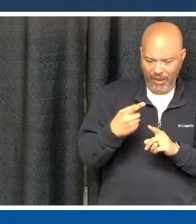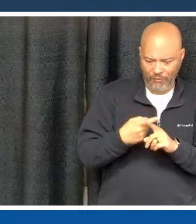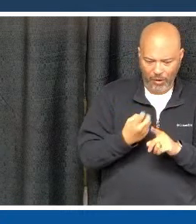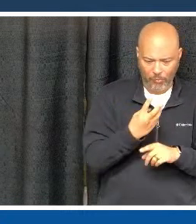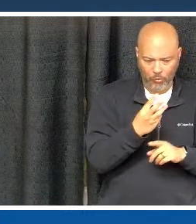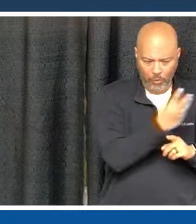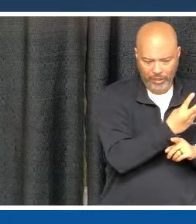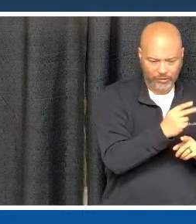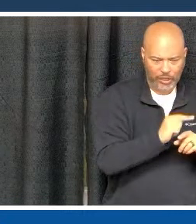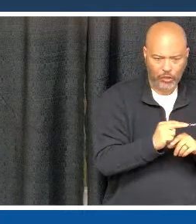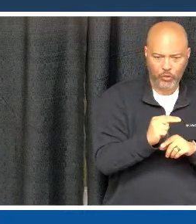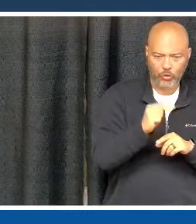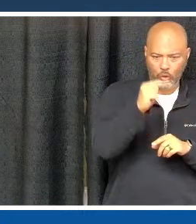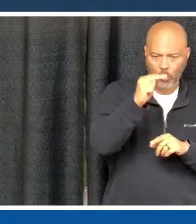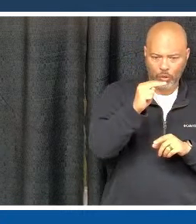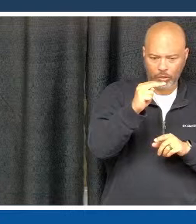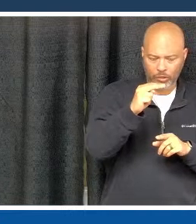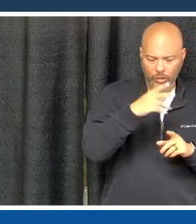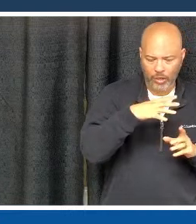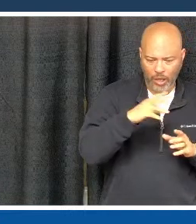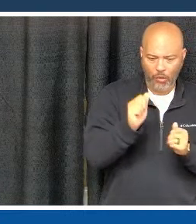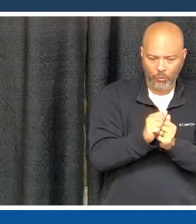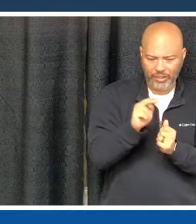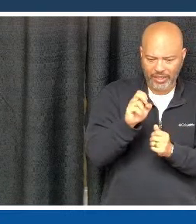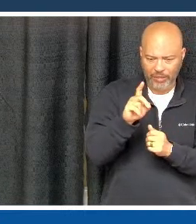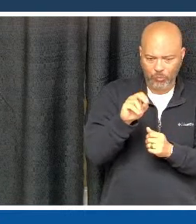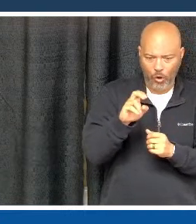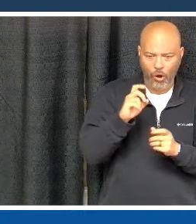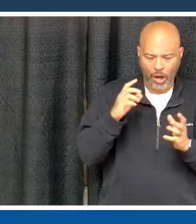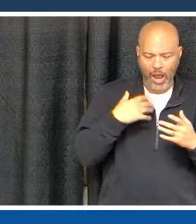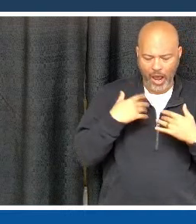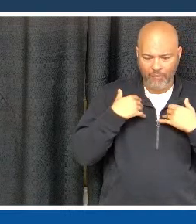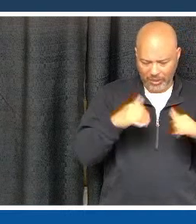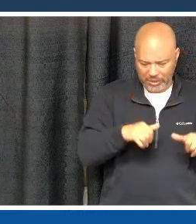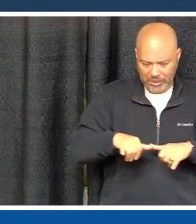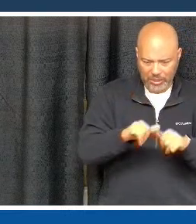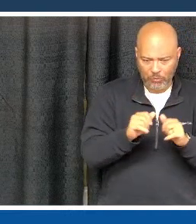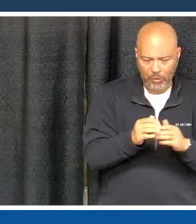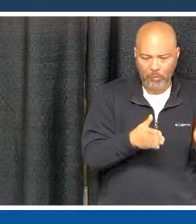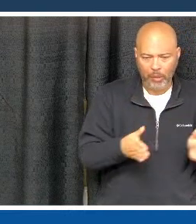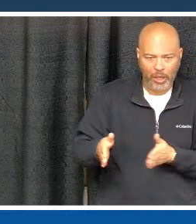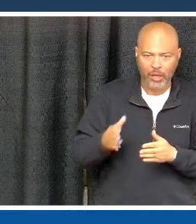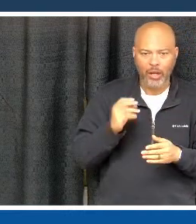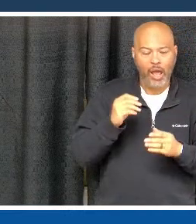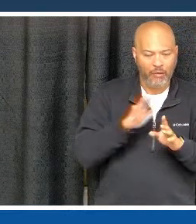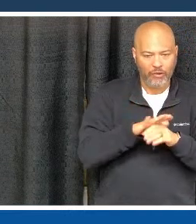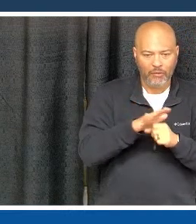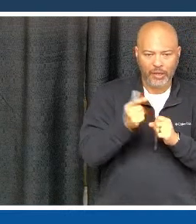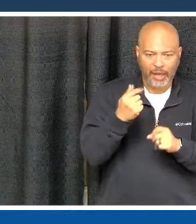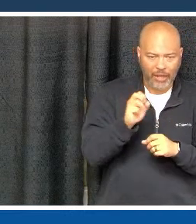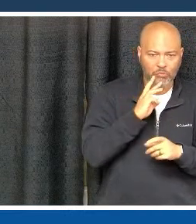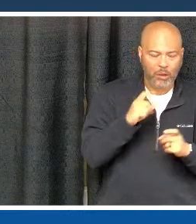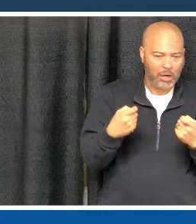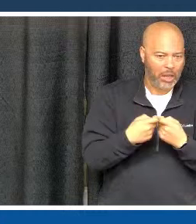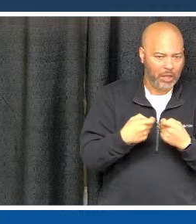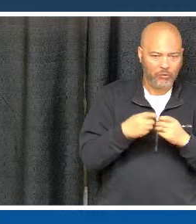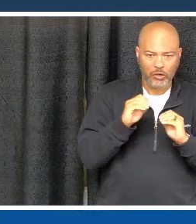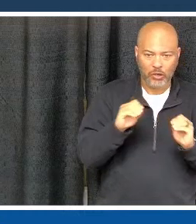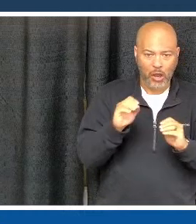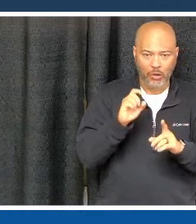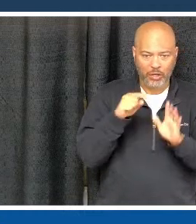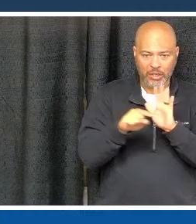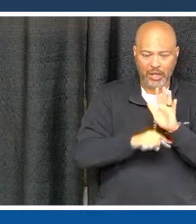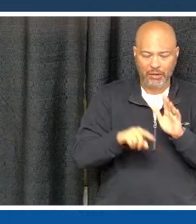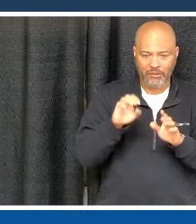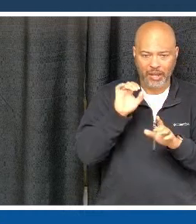and north along the frontage of Needmore and is consistent with the established development pattern. Adequate infrastructure serves the site and no adverse environmental